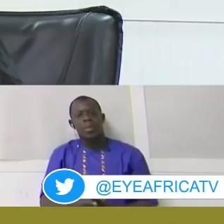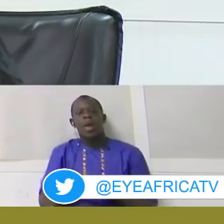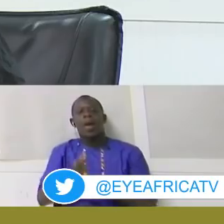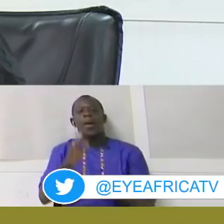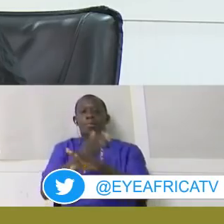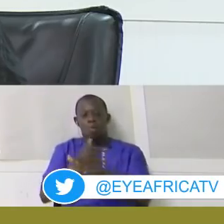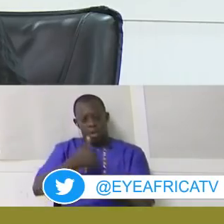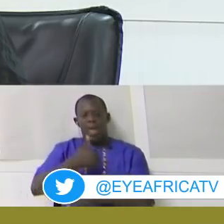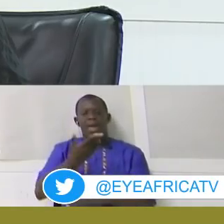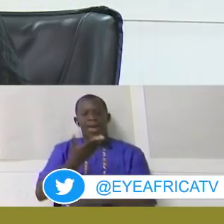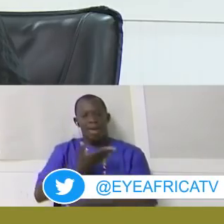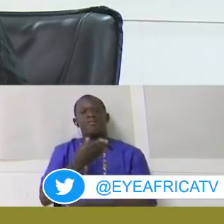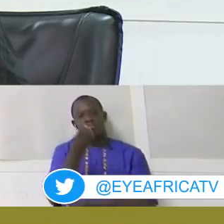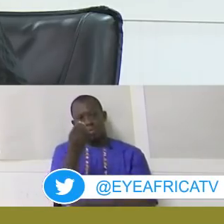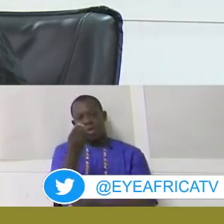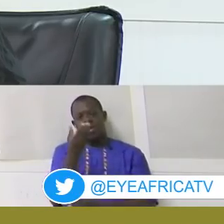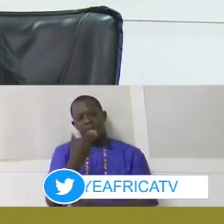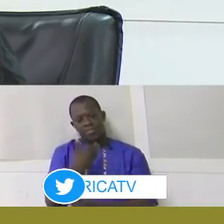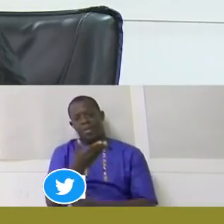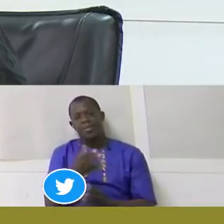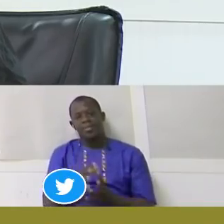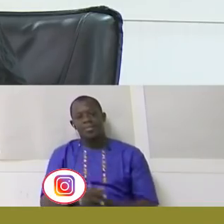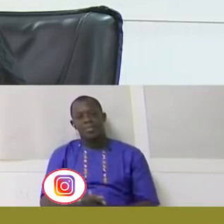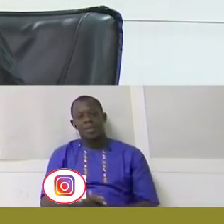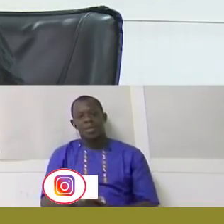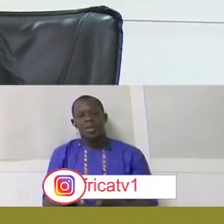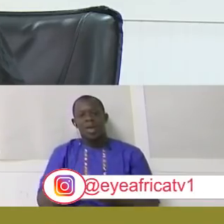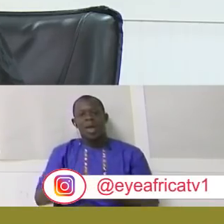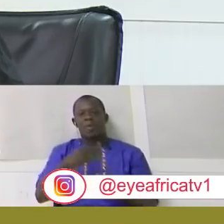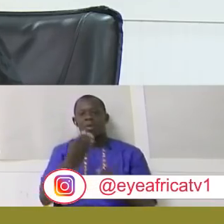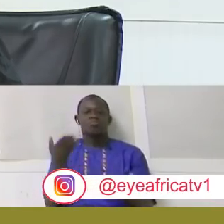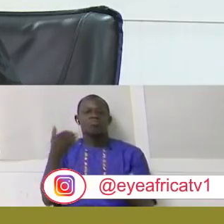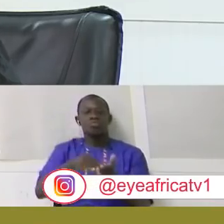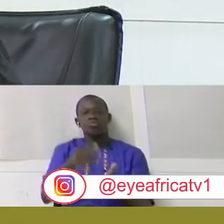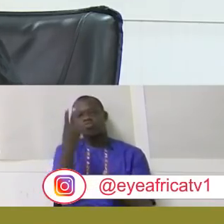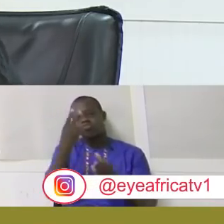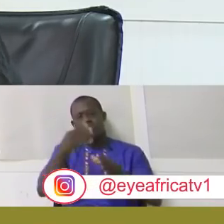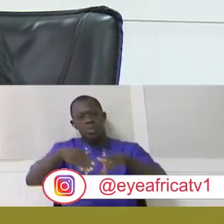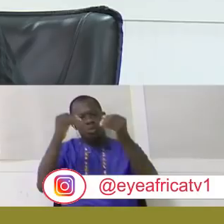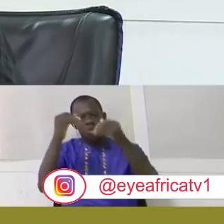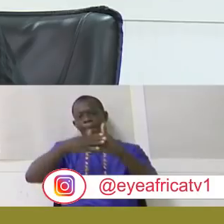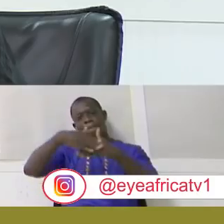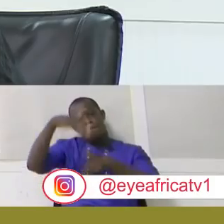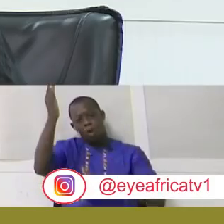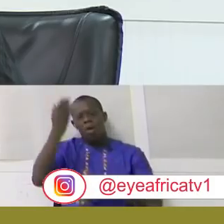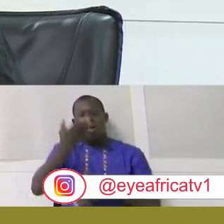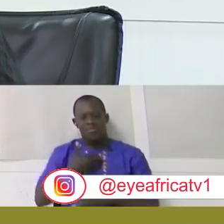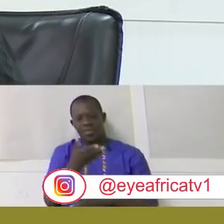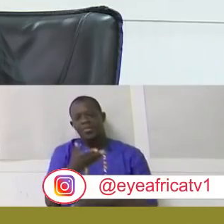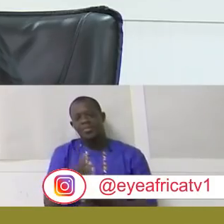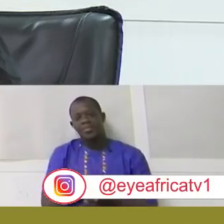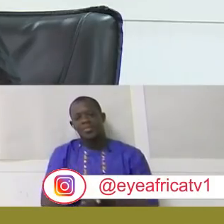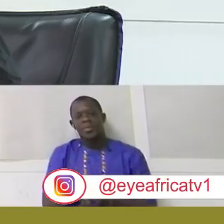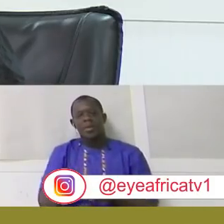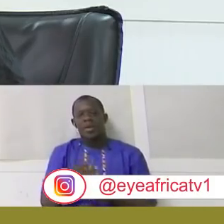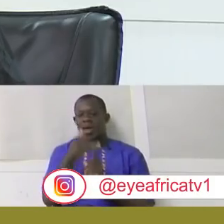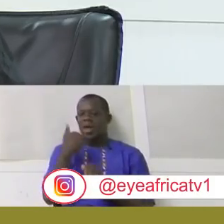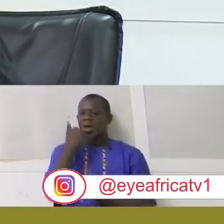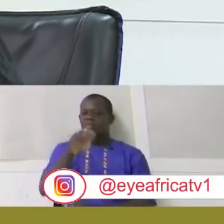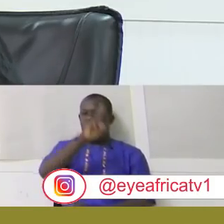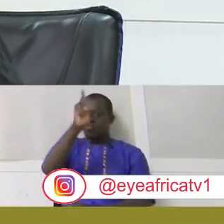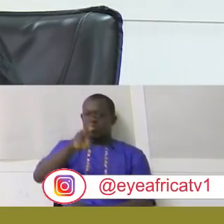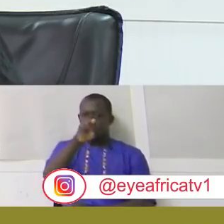amé xaliss. At that time I had some money. Dem na be 2000 plus. Up to 2000 and more. Mune ma foy dem maneko si